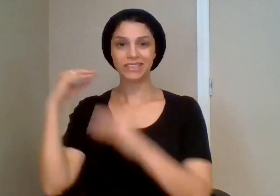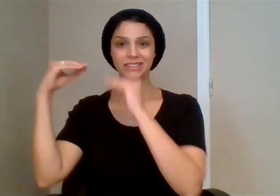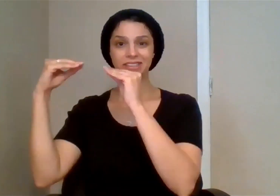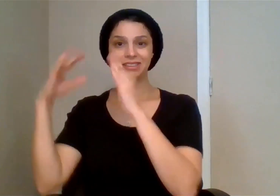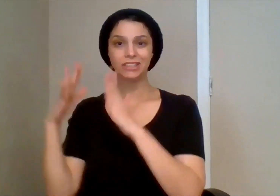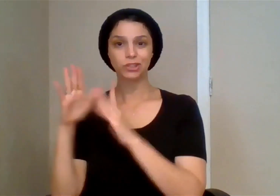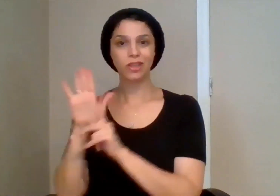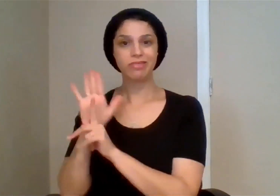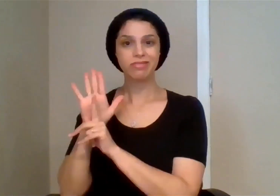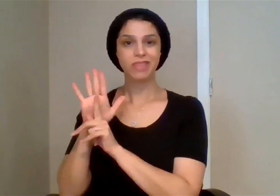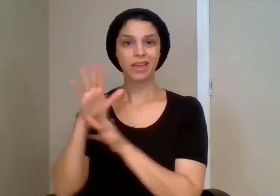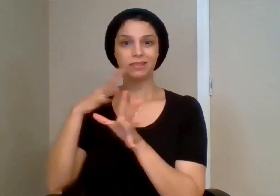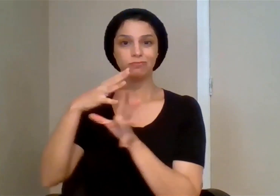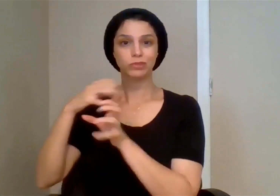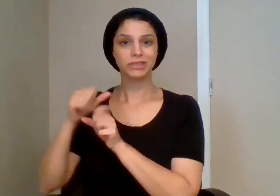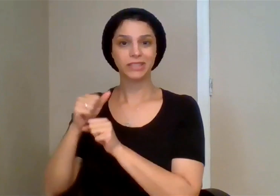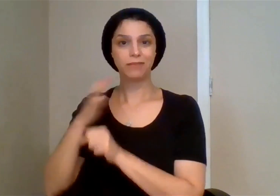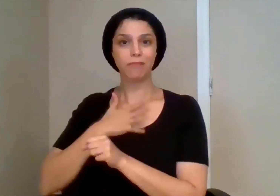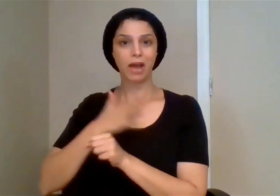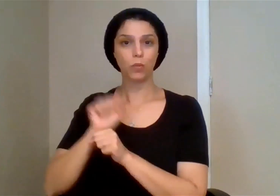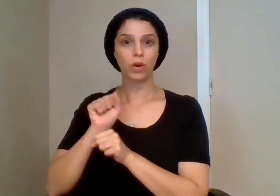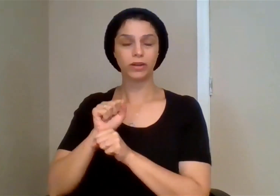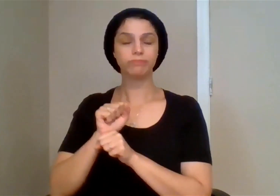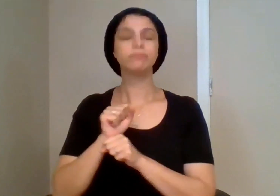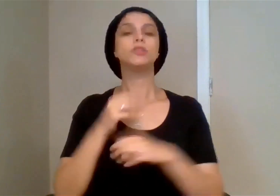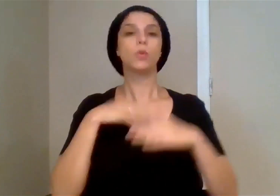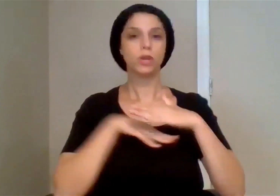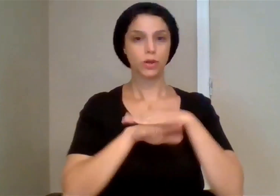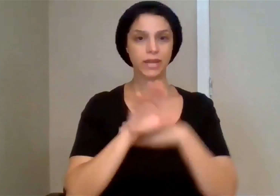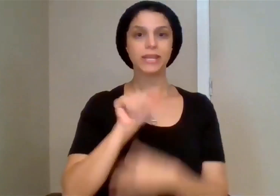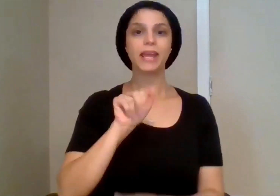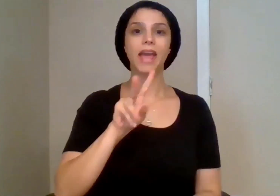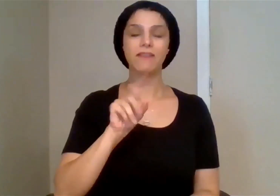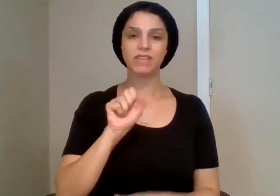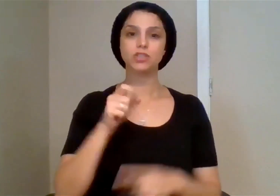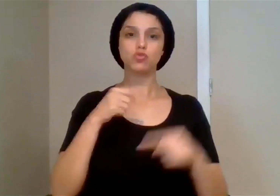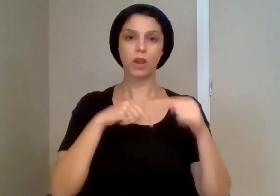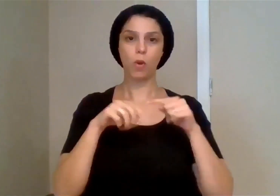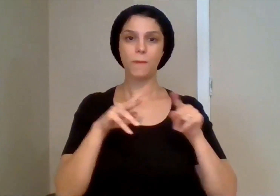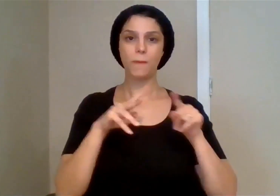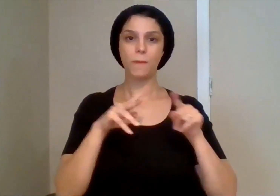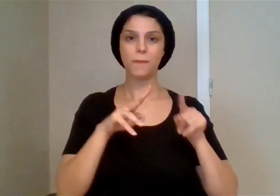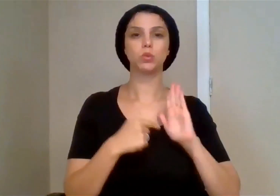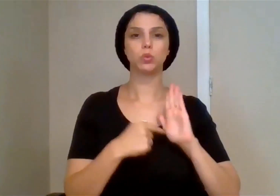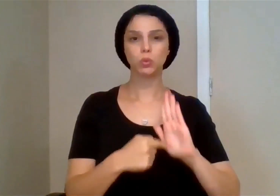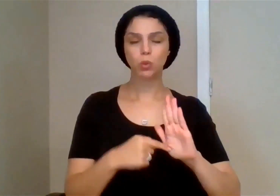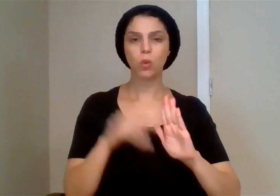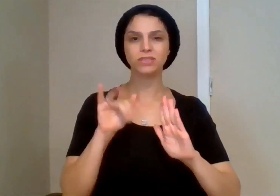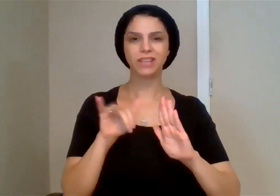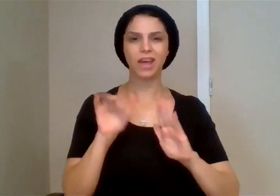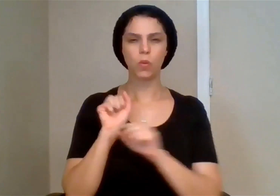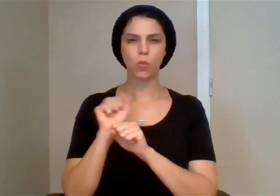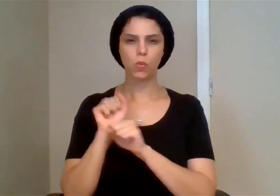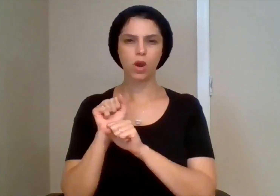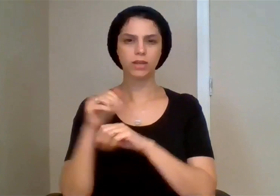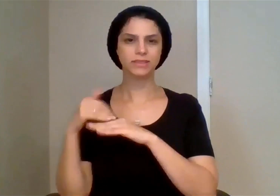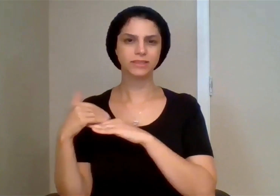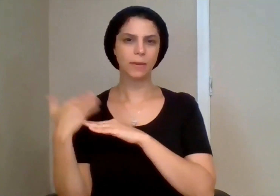So in Canvas, when you submit an assignment and if you try to go back to it again, it's going to show that that assignment has been